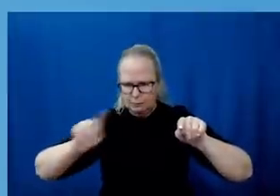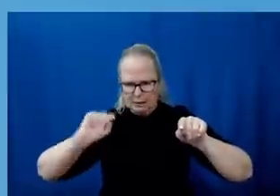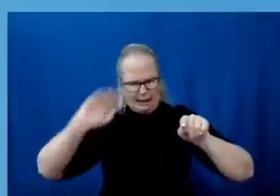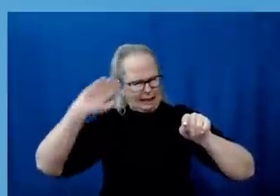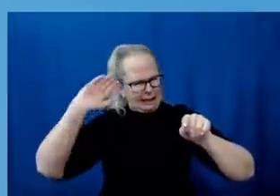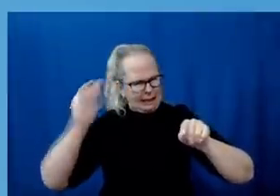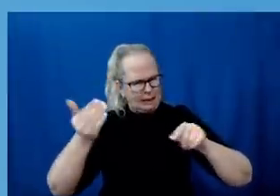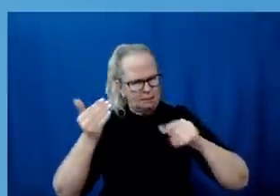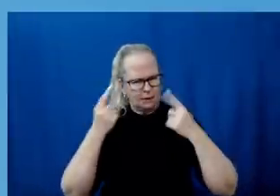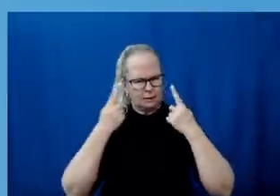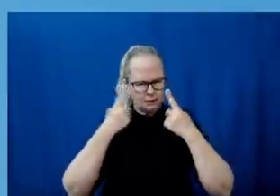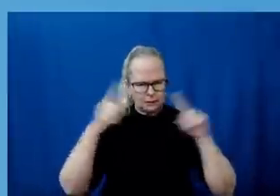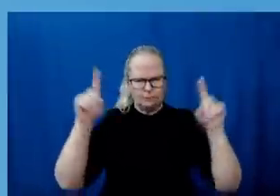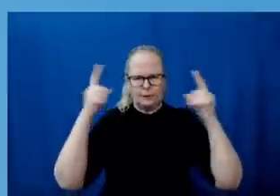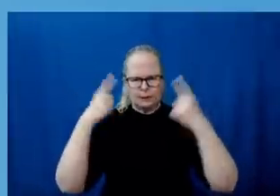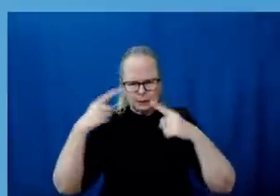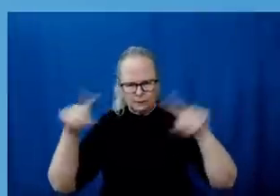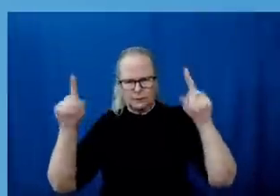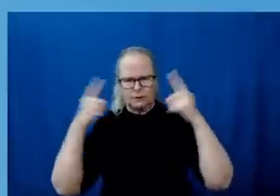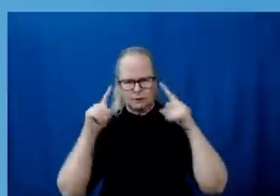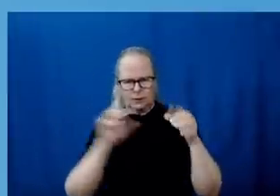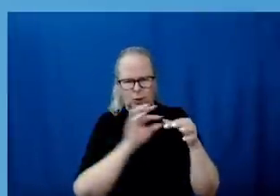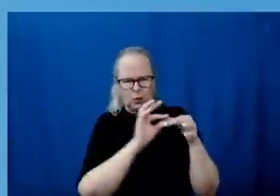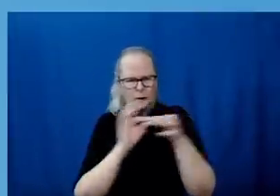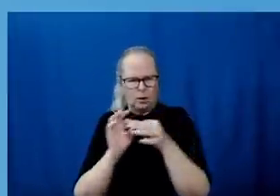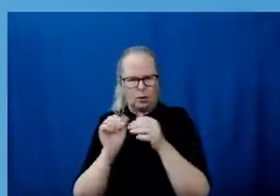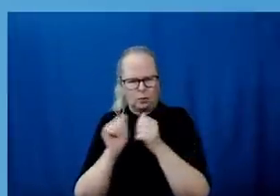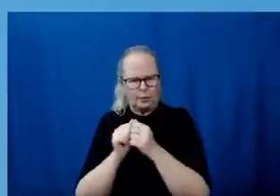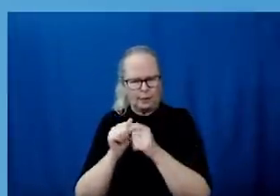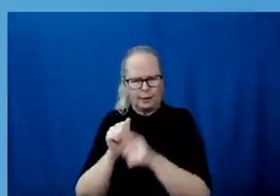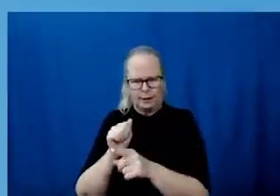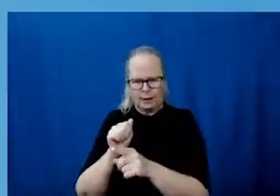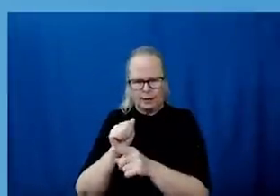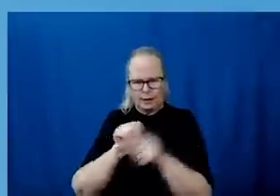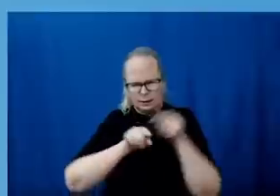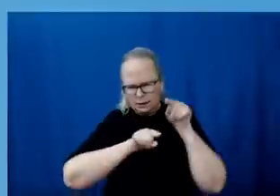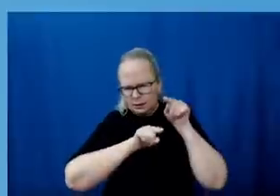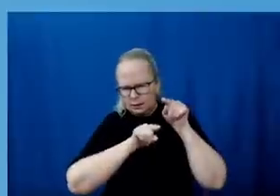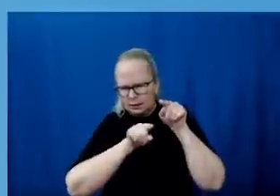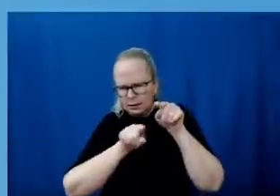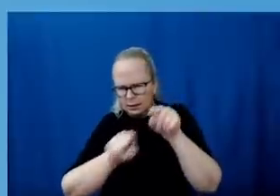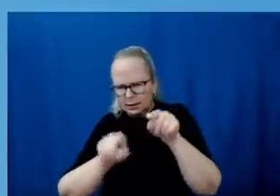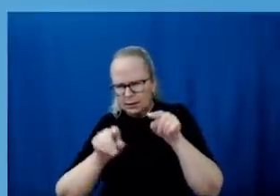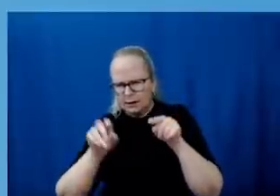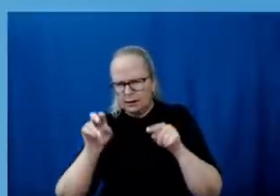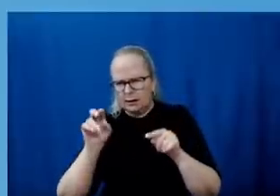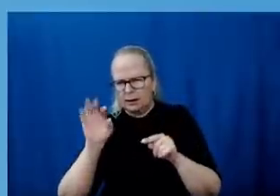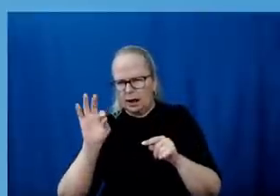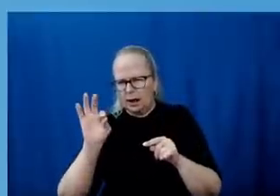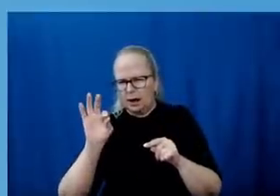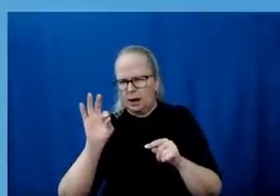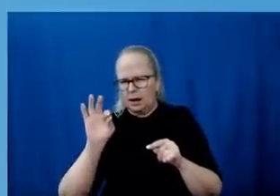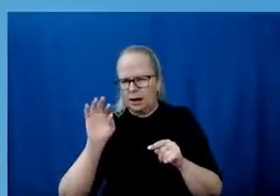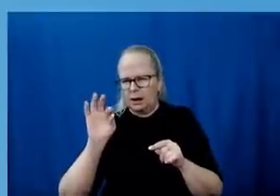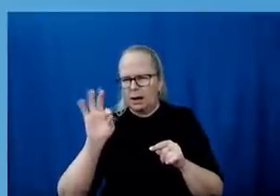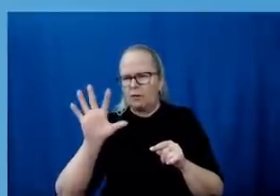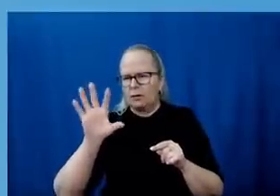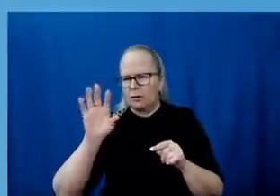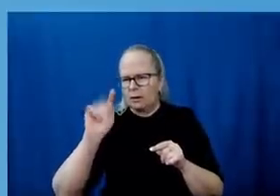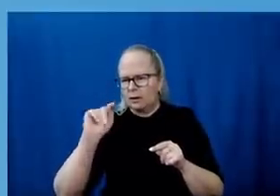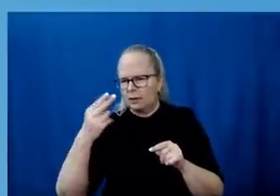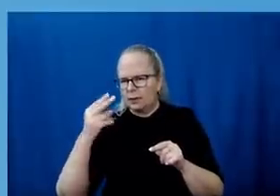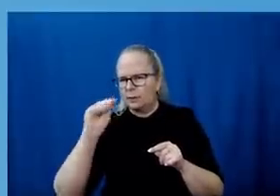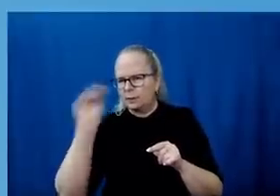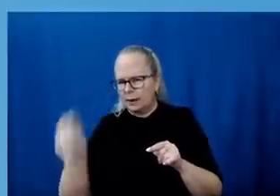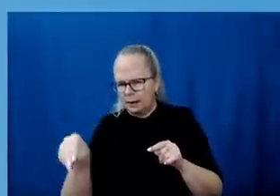itself, it looked like it was exceptionally successful in terms of lining those up with your 95th percentile and whatnot.